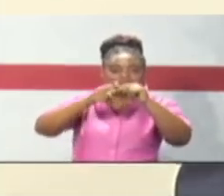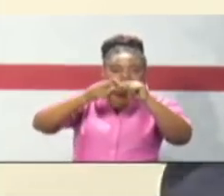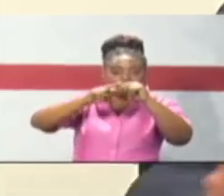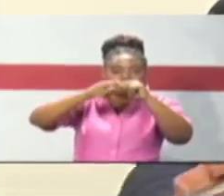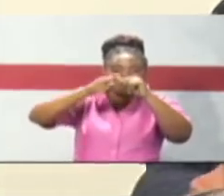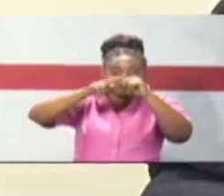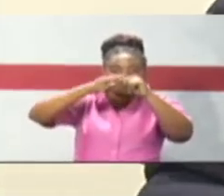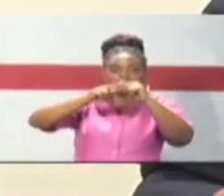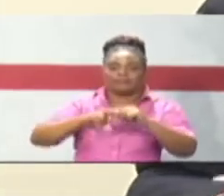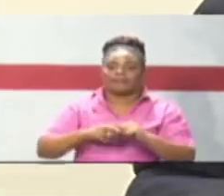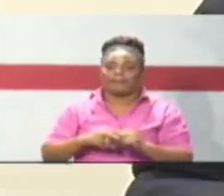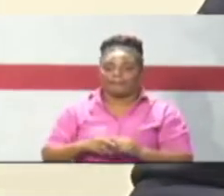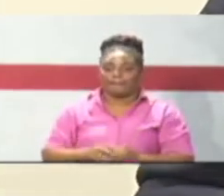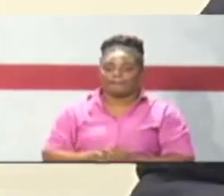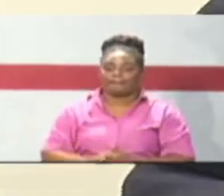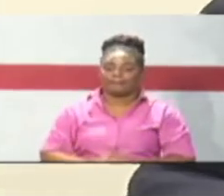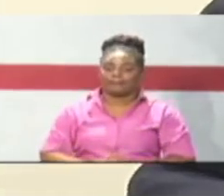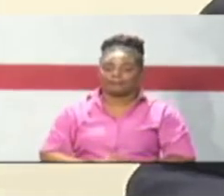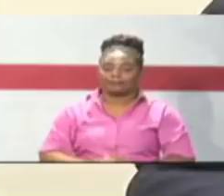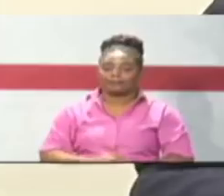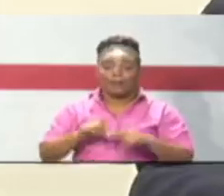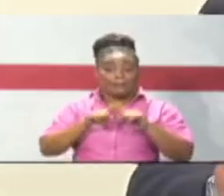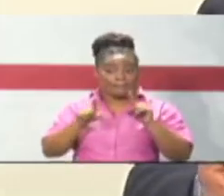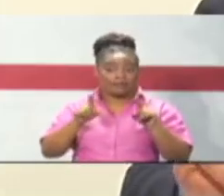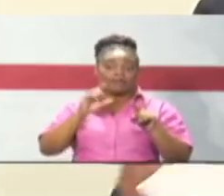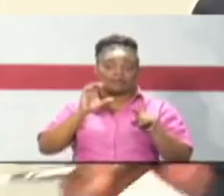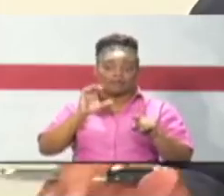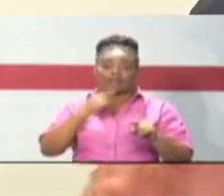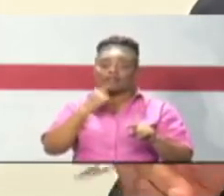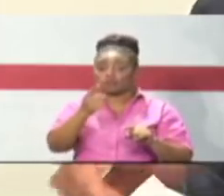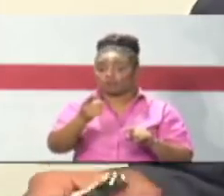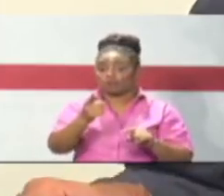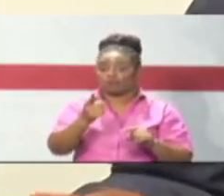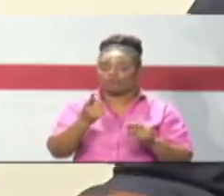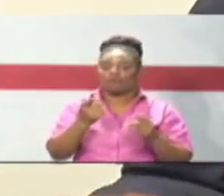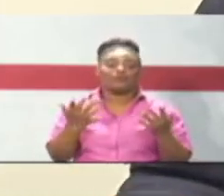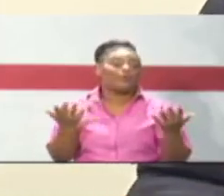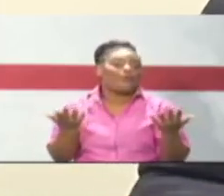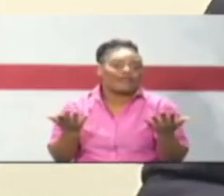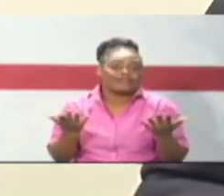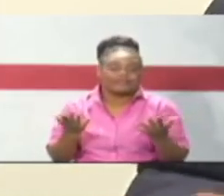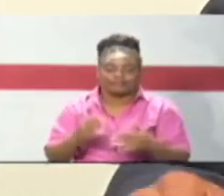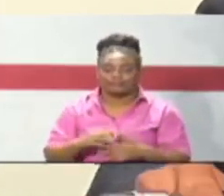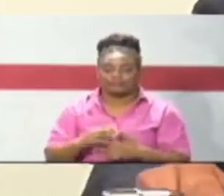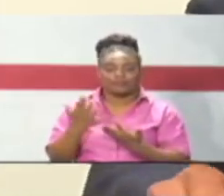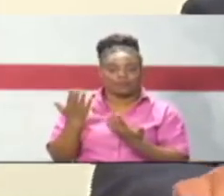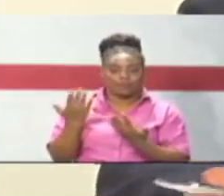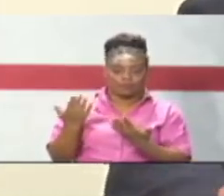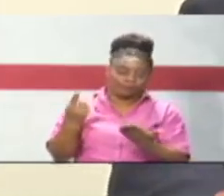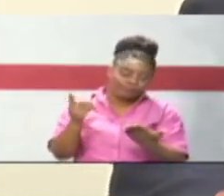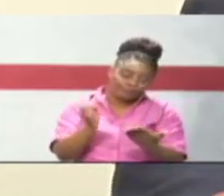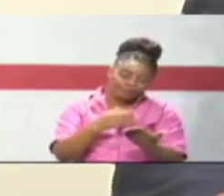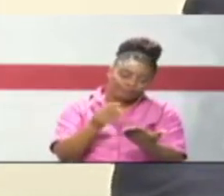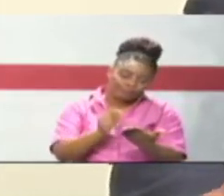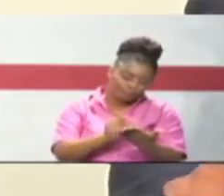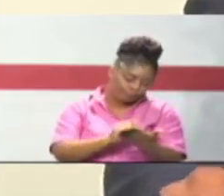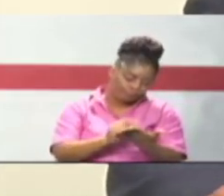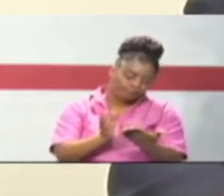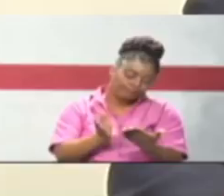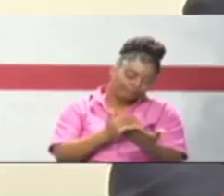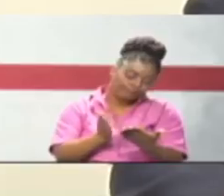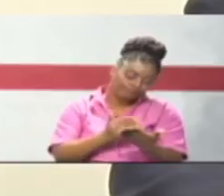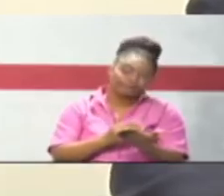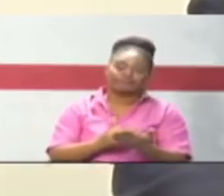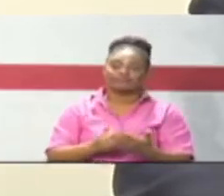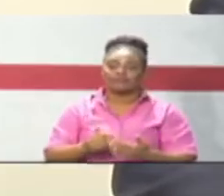up. So what I can tell you is this. Let me just get my figures here. The most